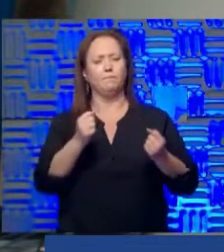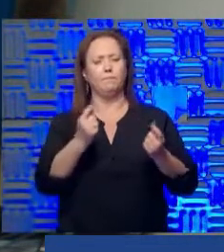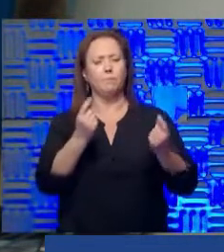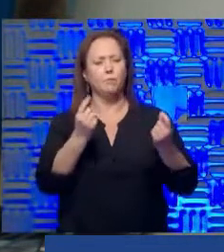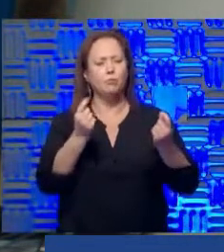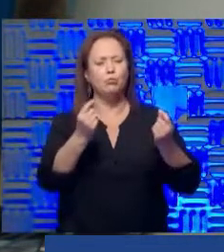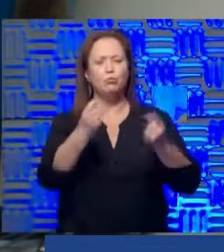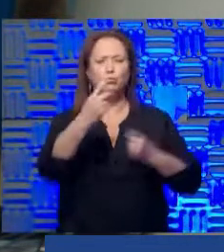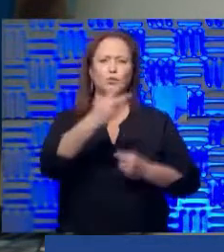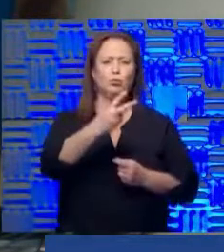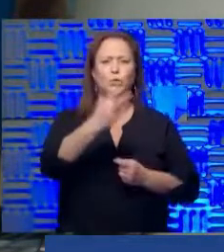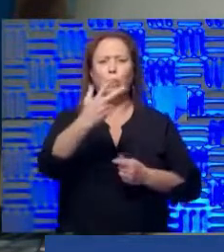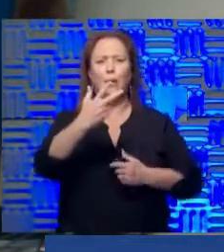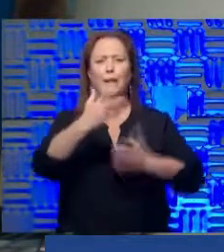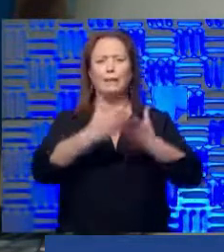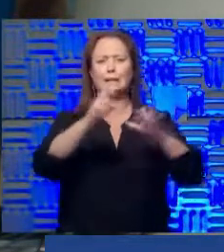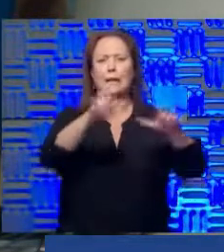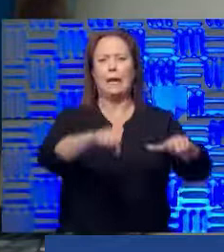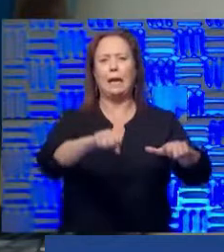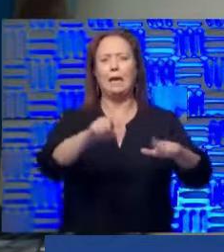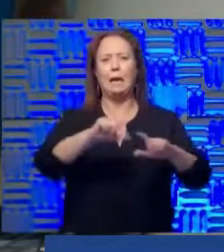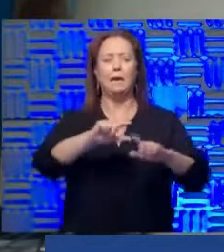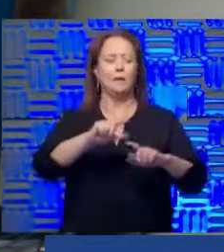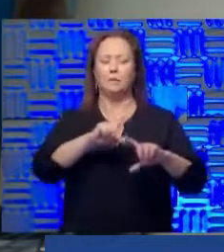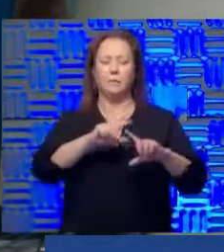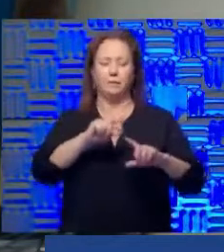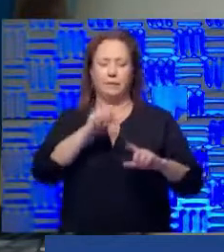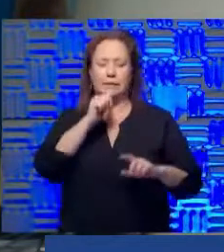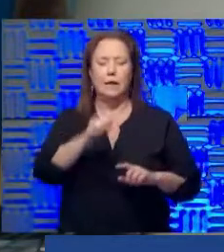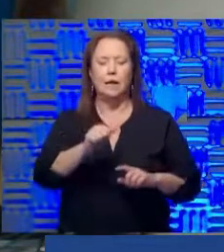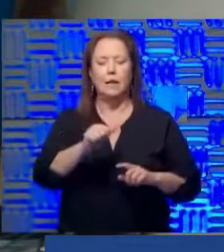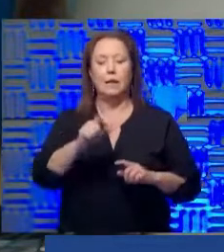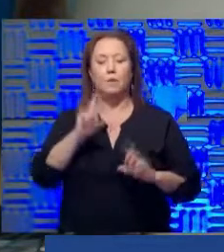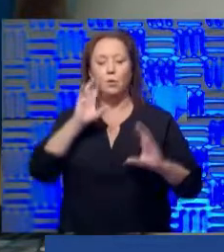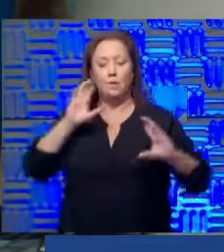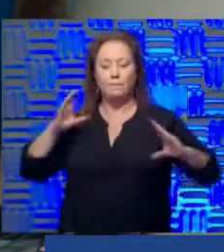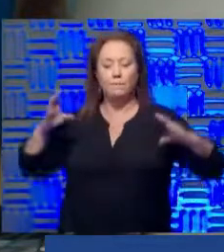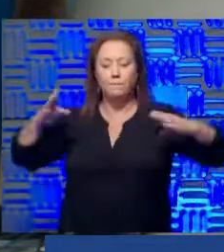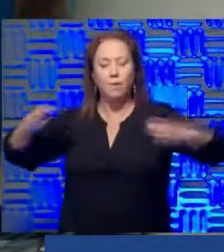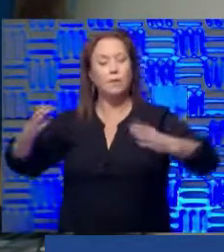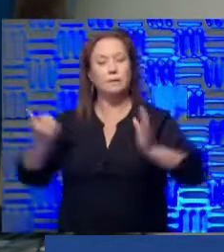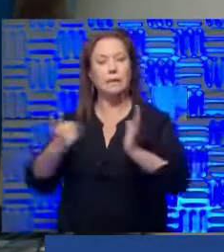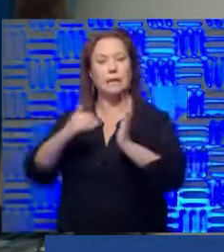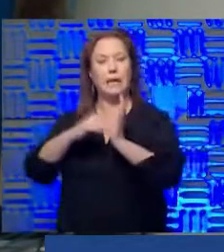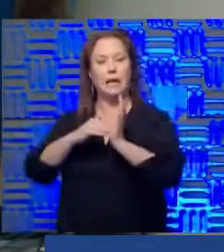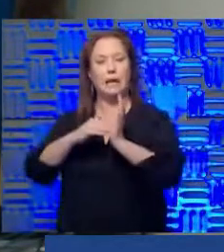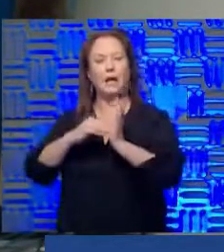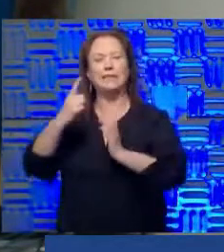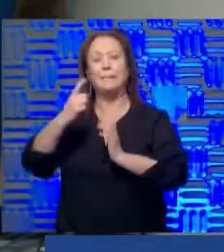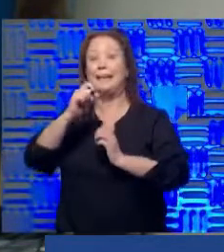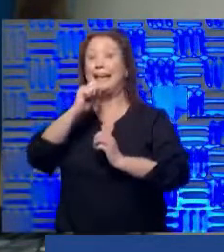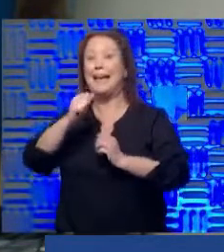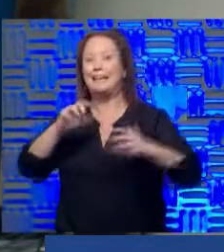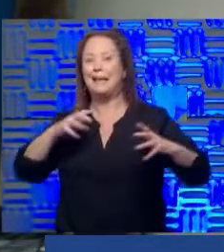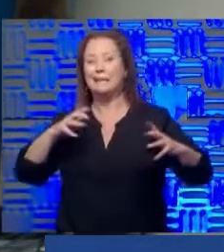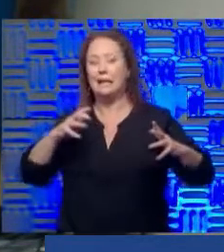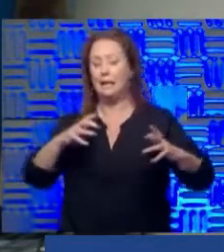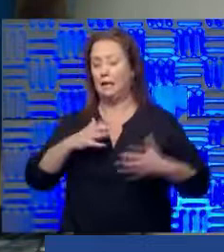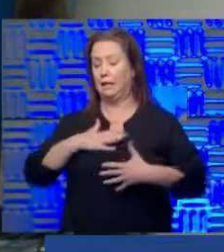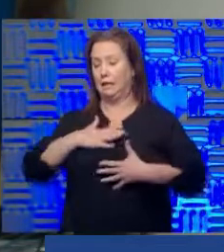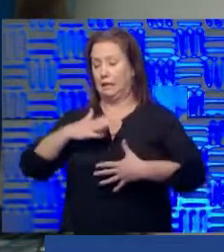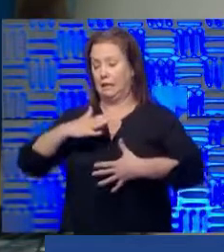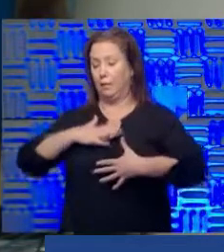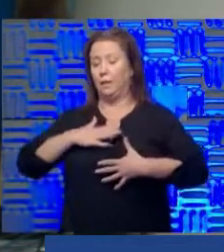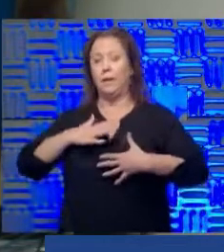just switching back and forth really quickly between things. So if you can refocus on something other than the anxiety, whether it's deep breathing, you can